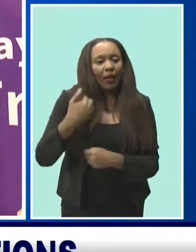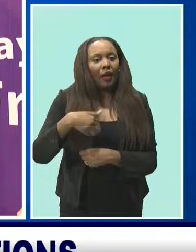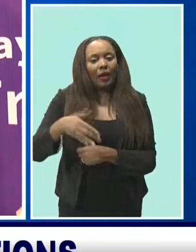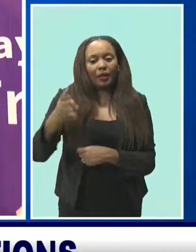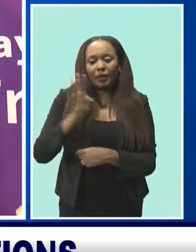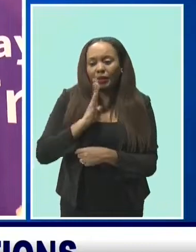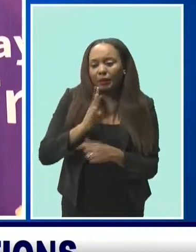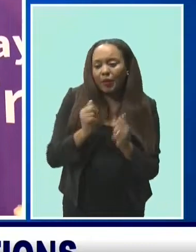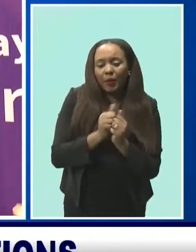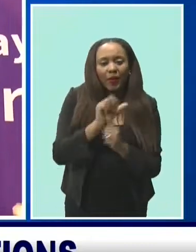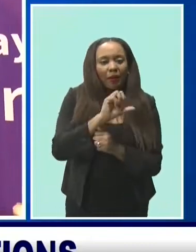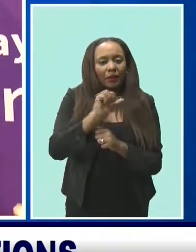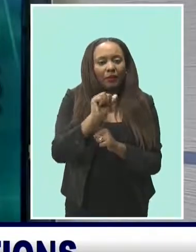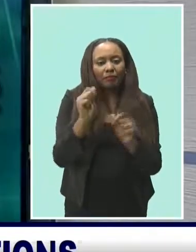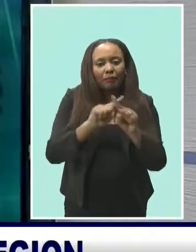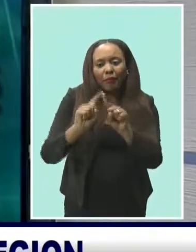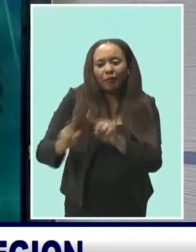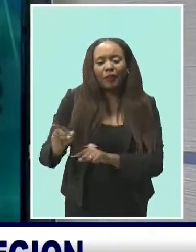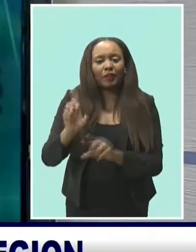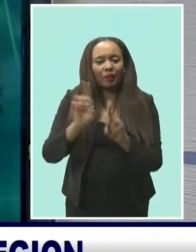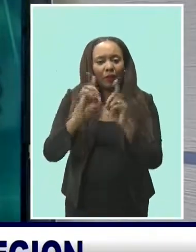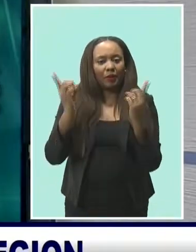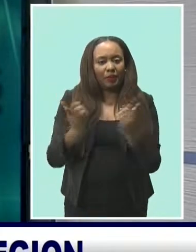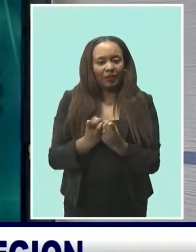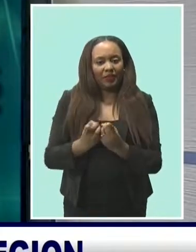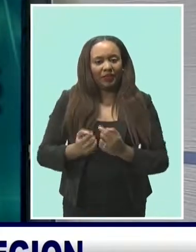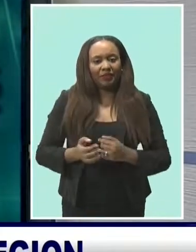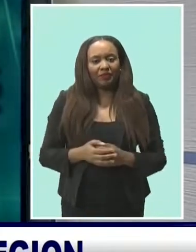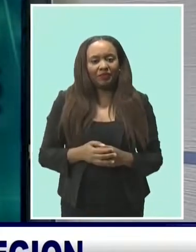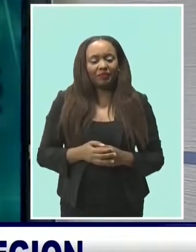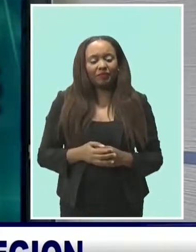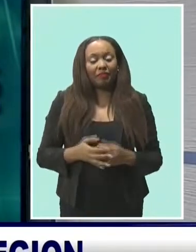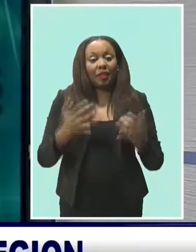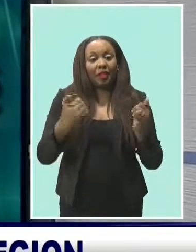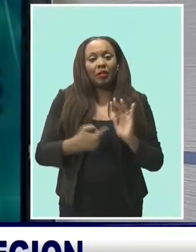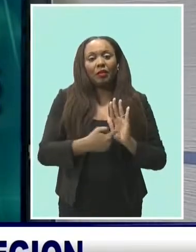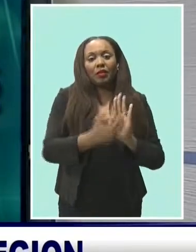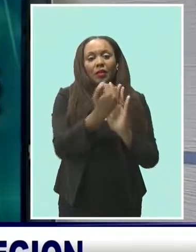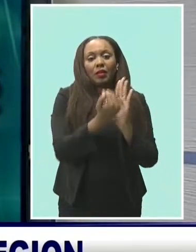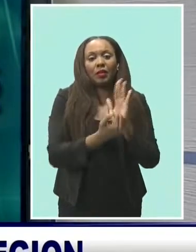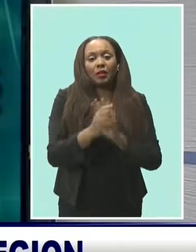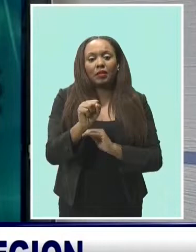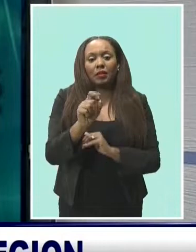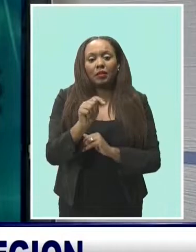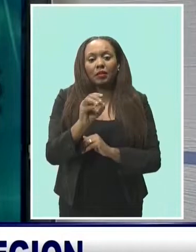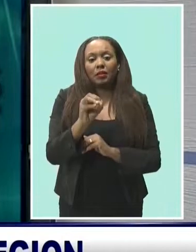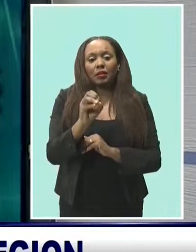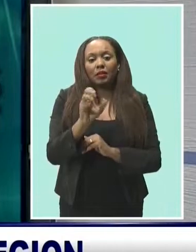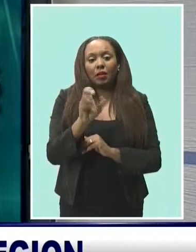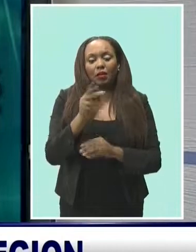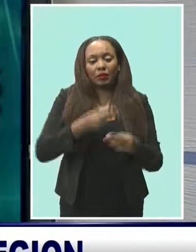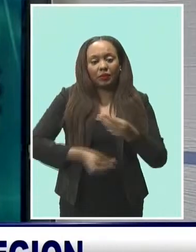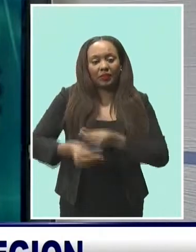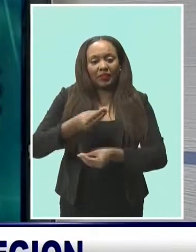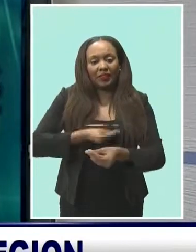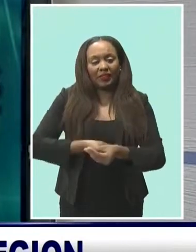department that we've got in the company. Time now to take a look at how stocks traded on selected exchanges across our